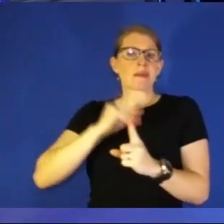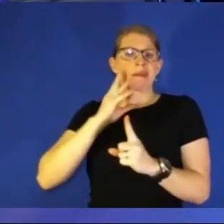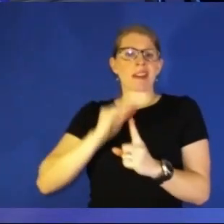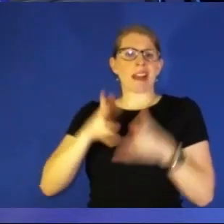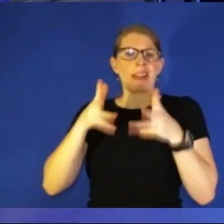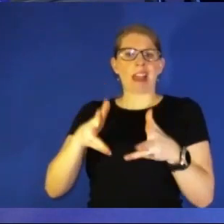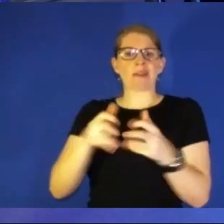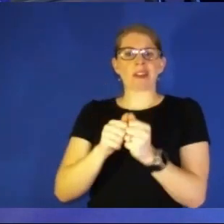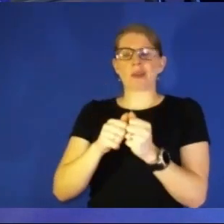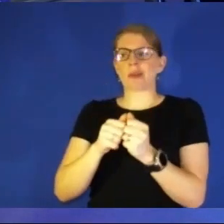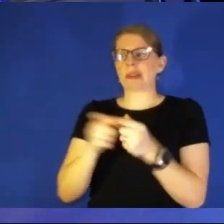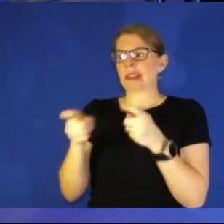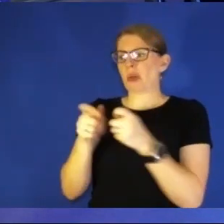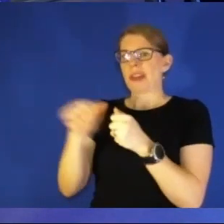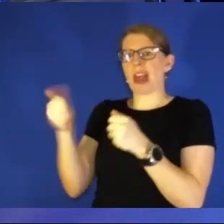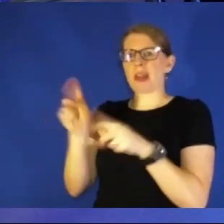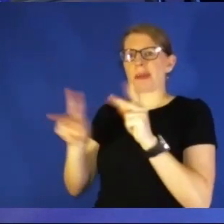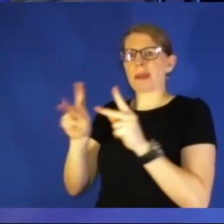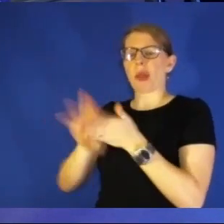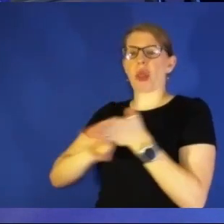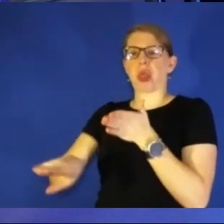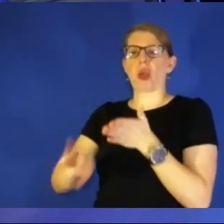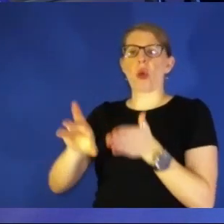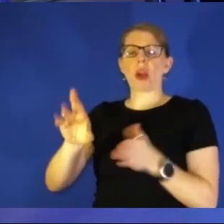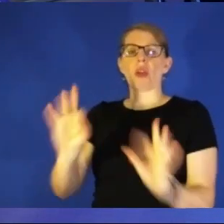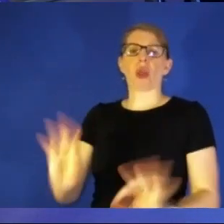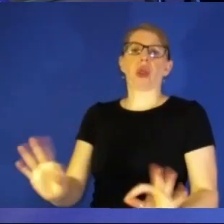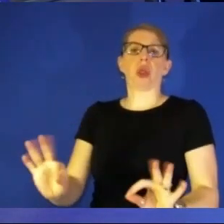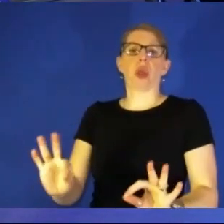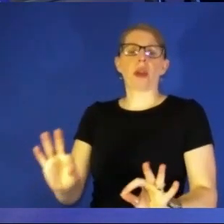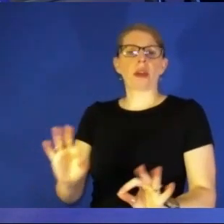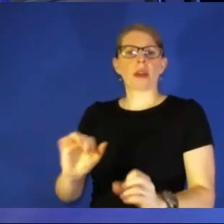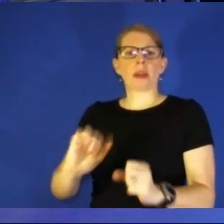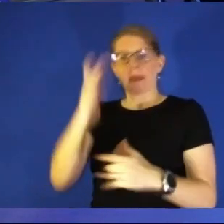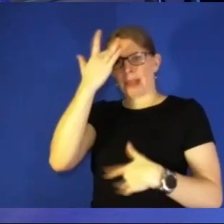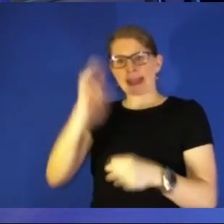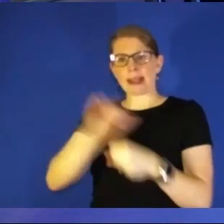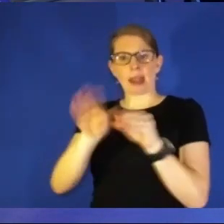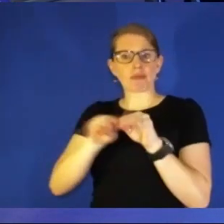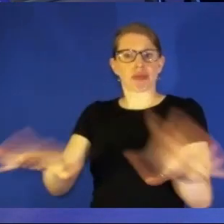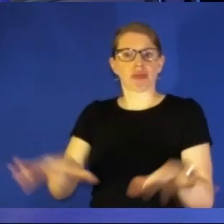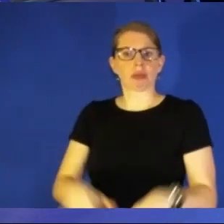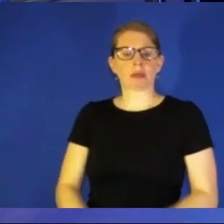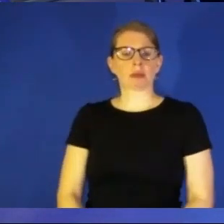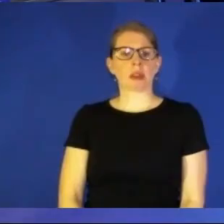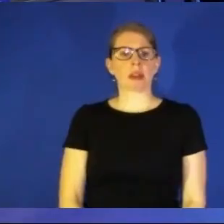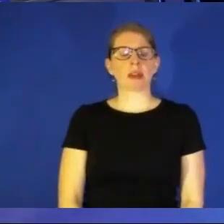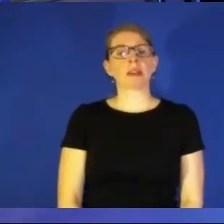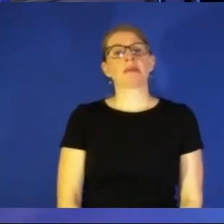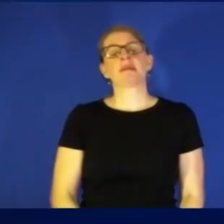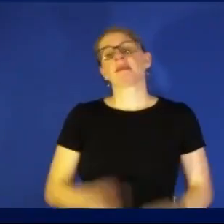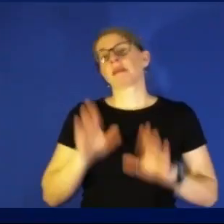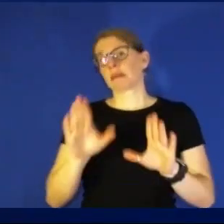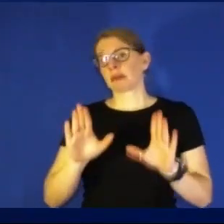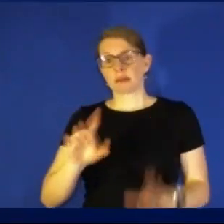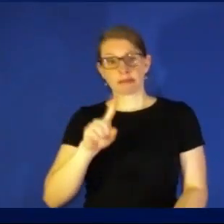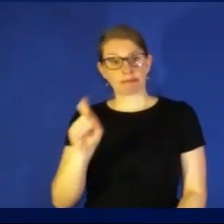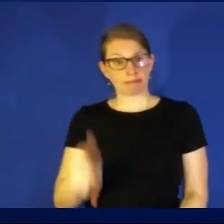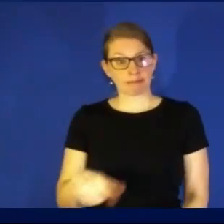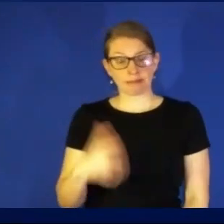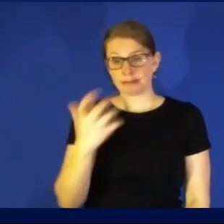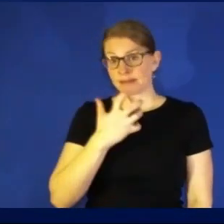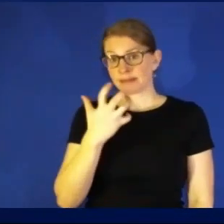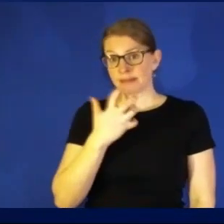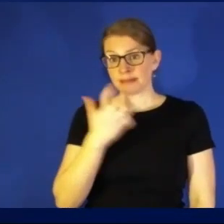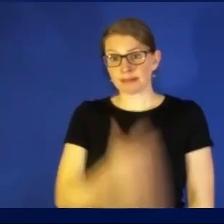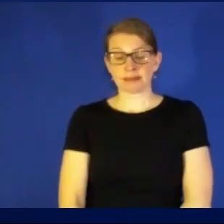in a society that dismisses or downplays the pandemic as a whole? Wow. Oh, that's a really great question. Yeah, it's a big one. It's a